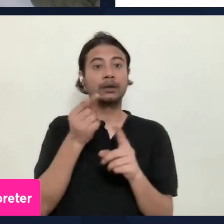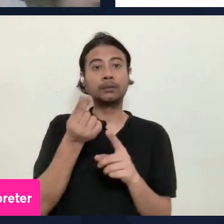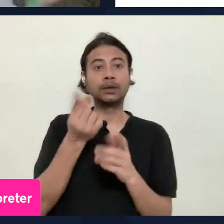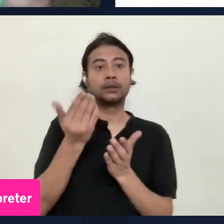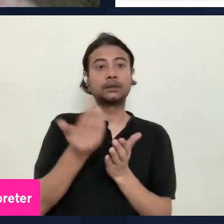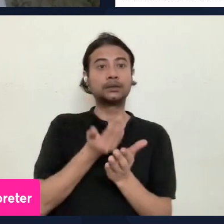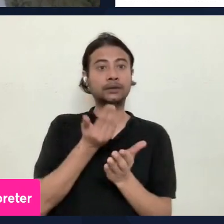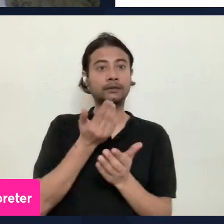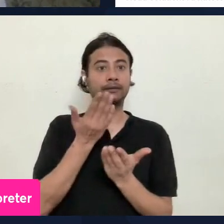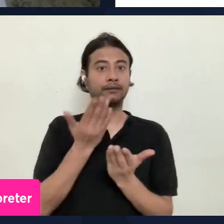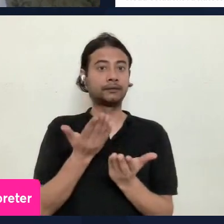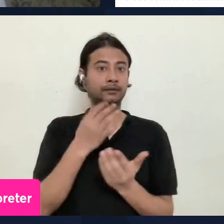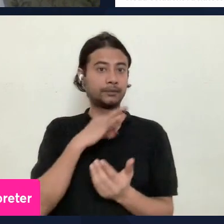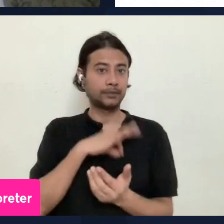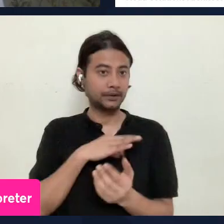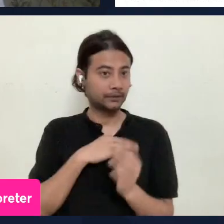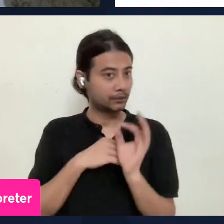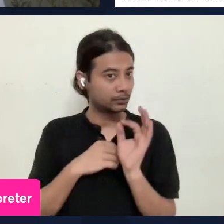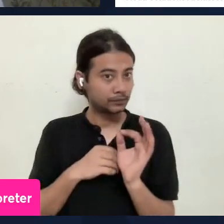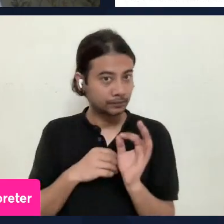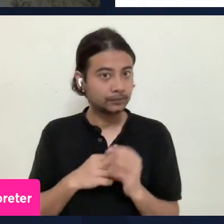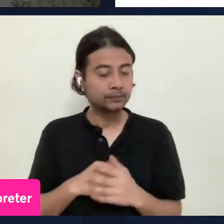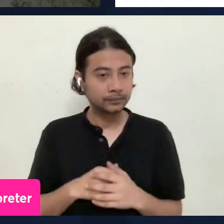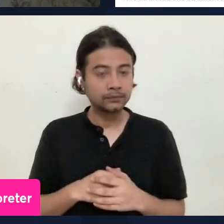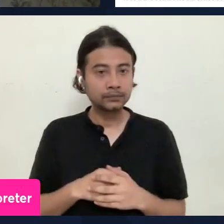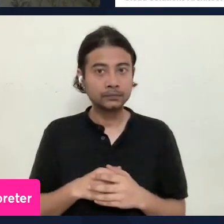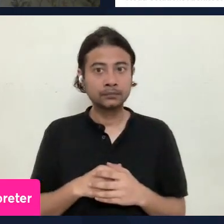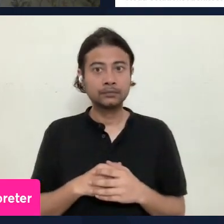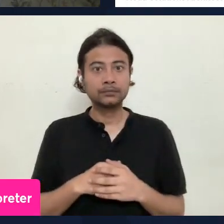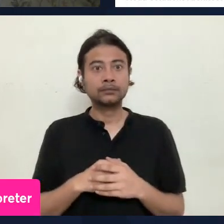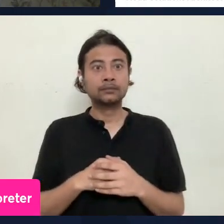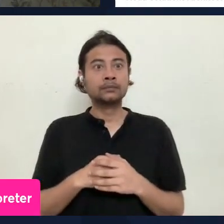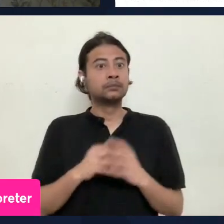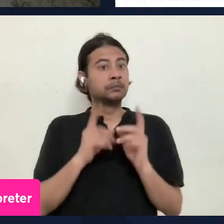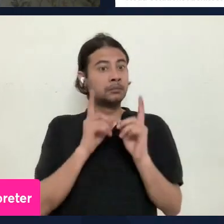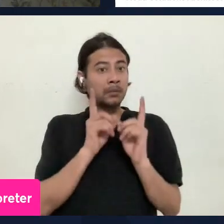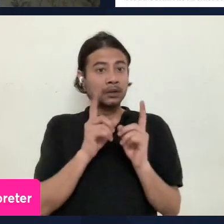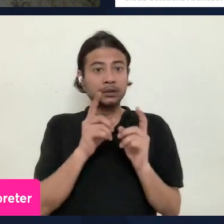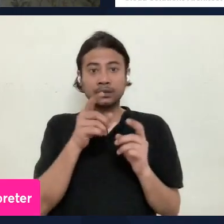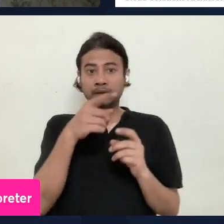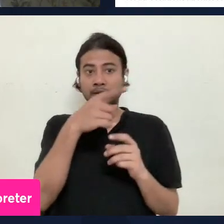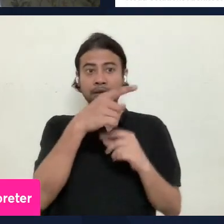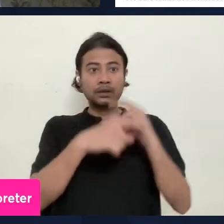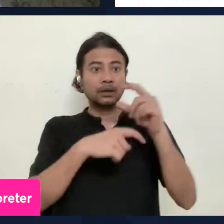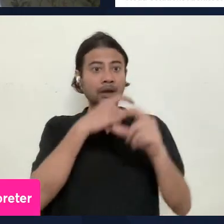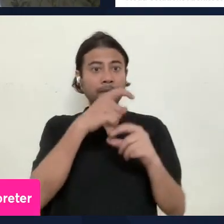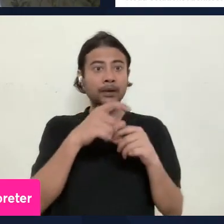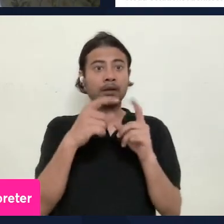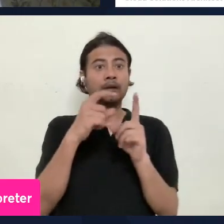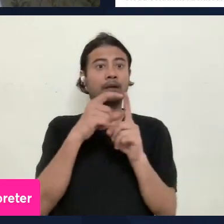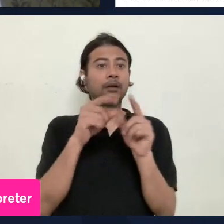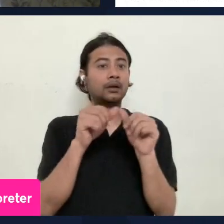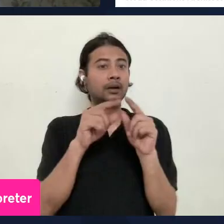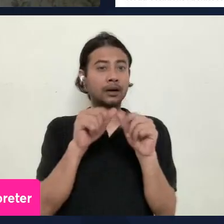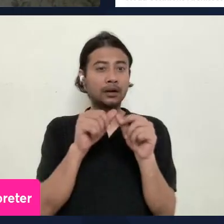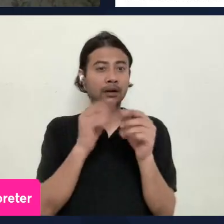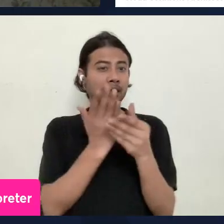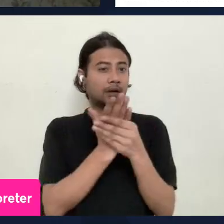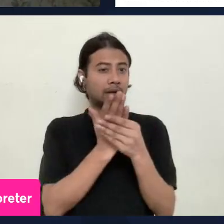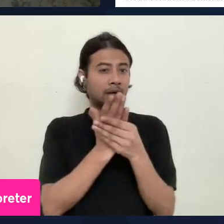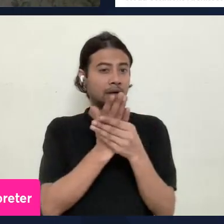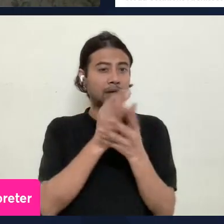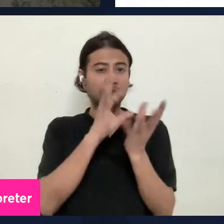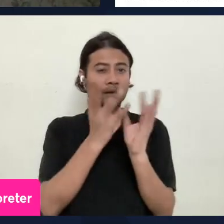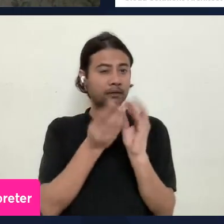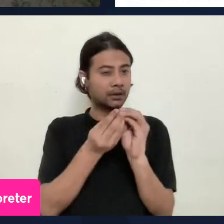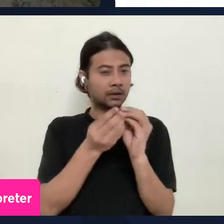you still maintain all the enterprise grade data management capability of Azure NetApp Files, the snapshotting, cloning, backup,